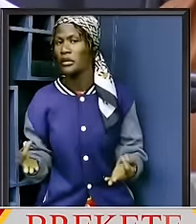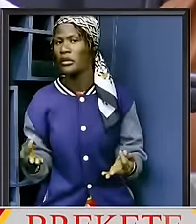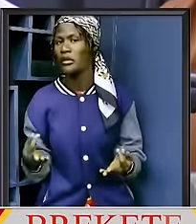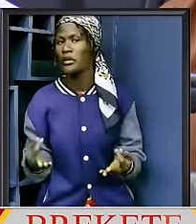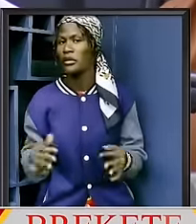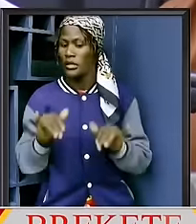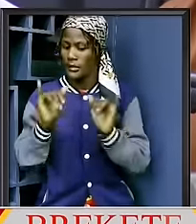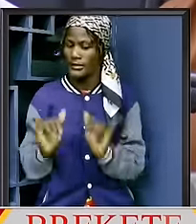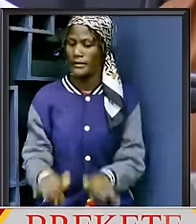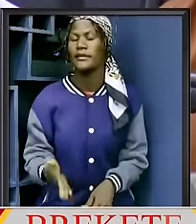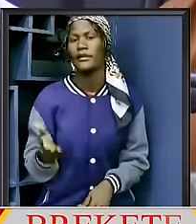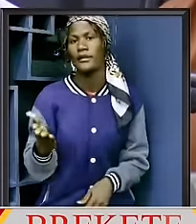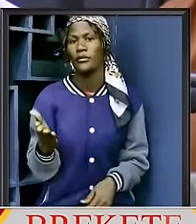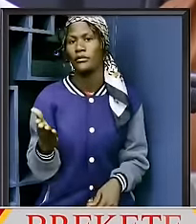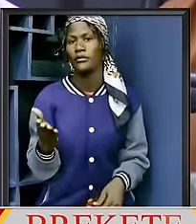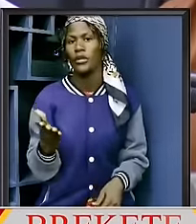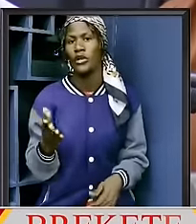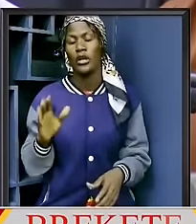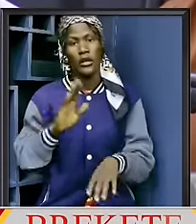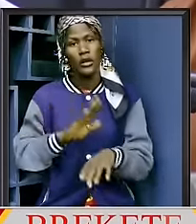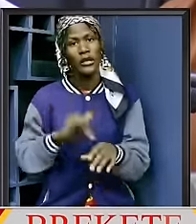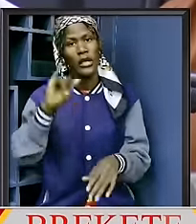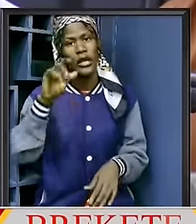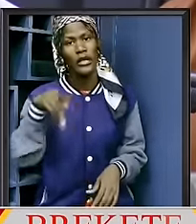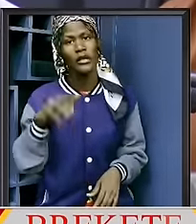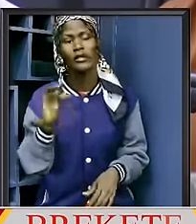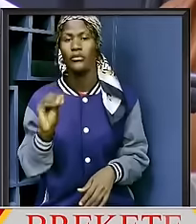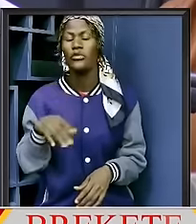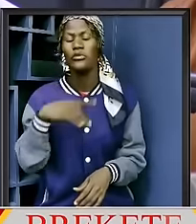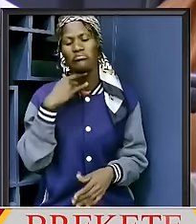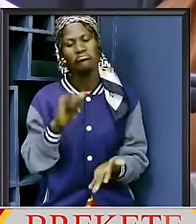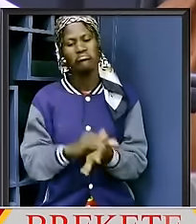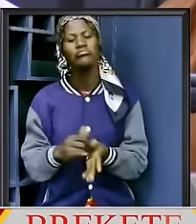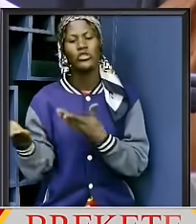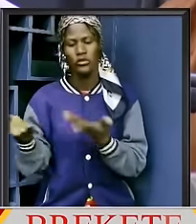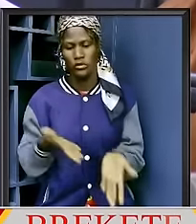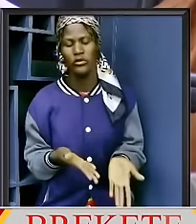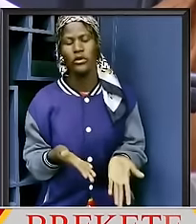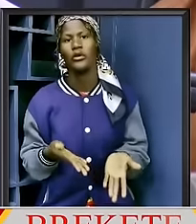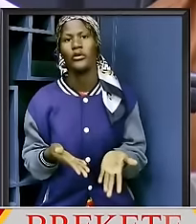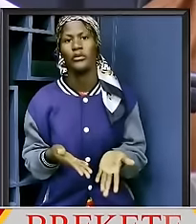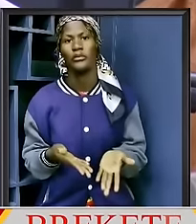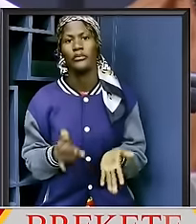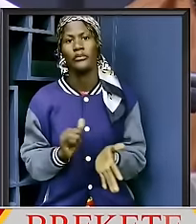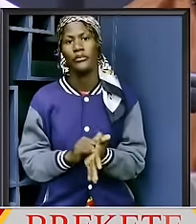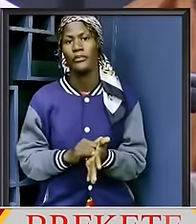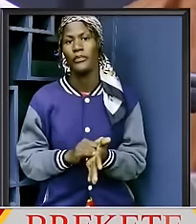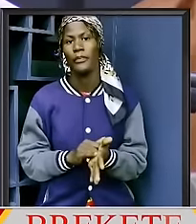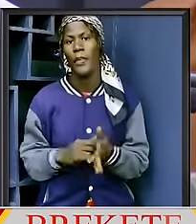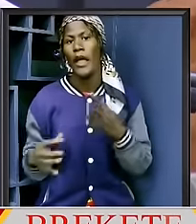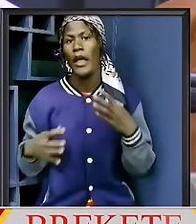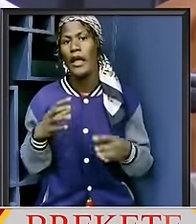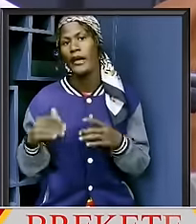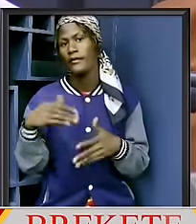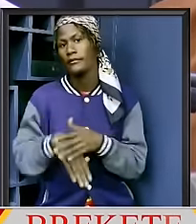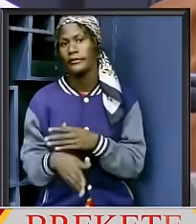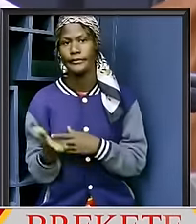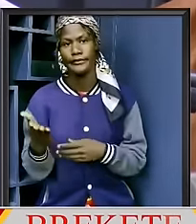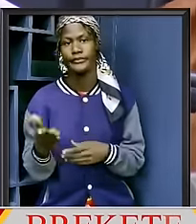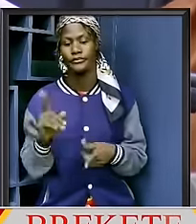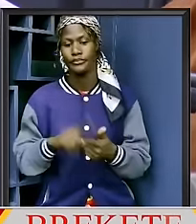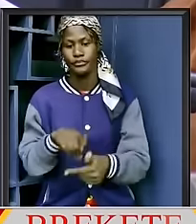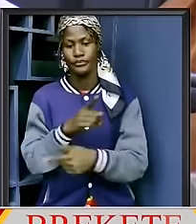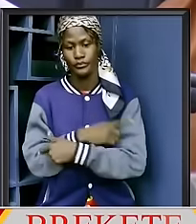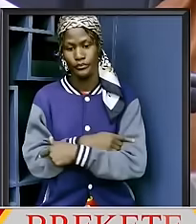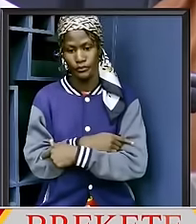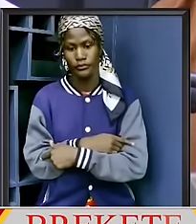He said, stay here. So when I called the IPO said, I should come. That okay. The case is there. I said, okay, let me go. So today,